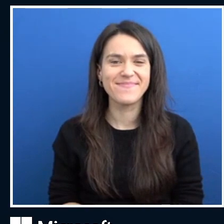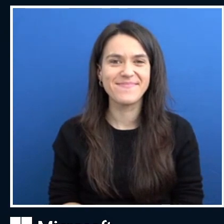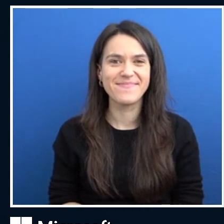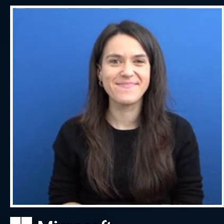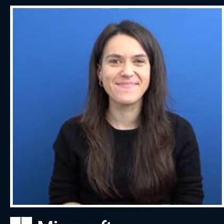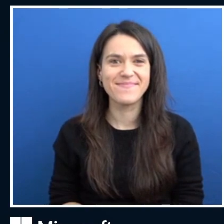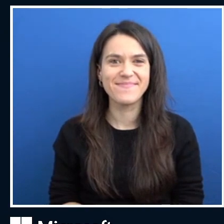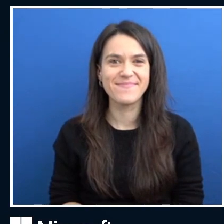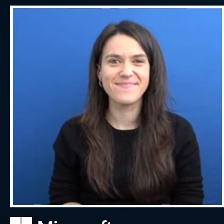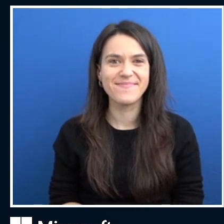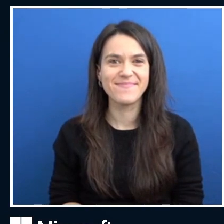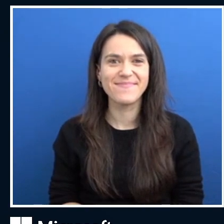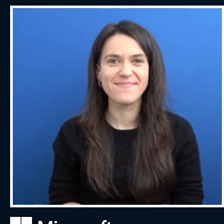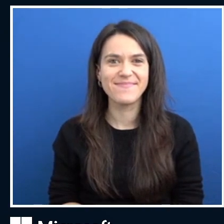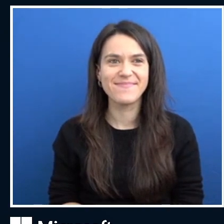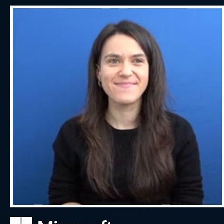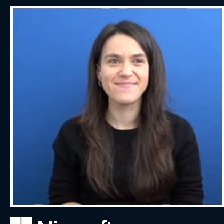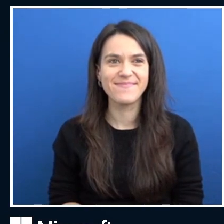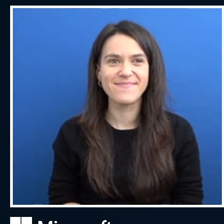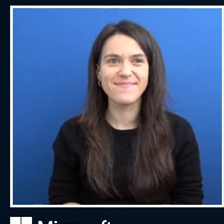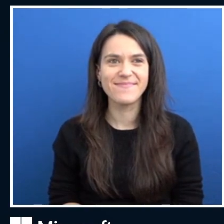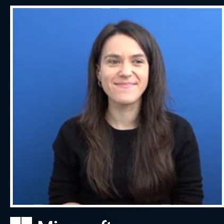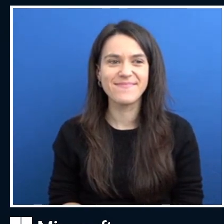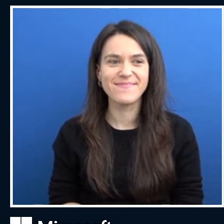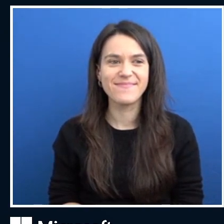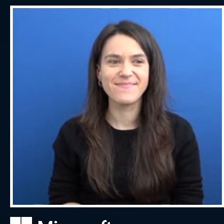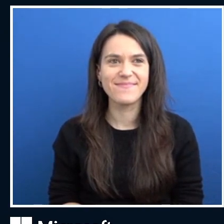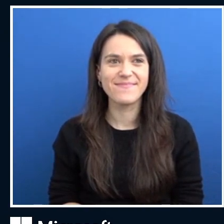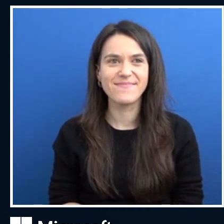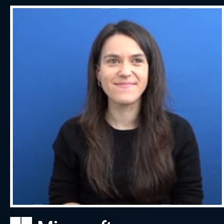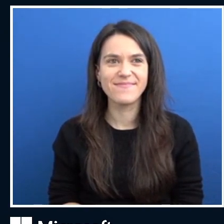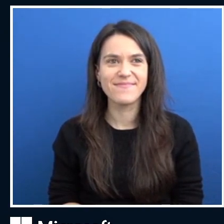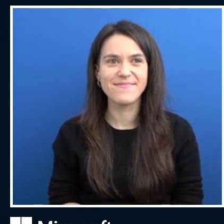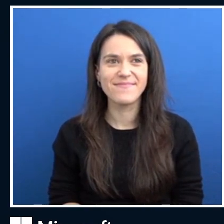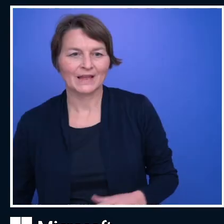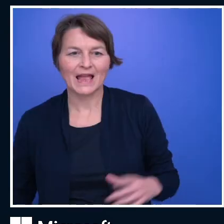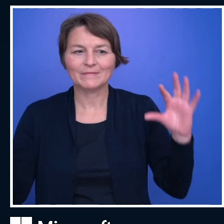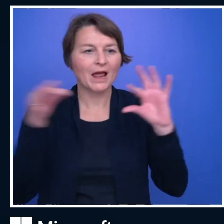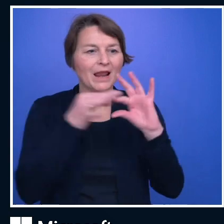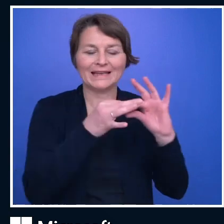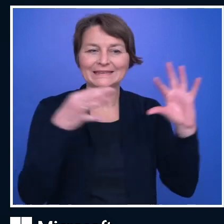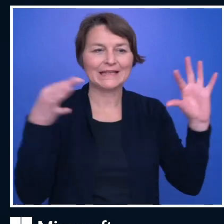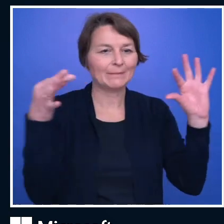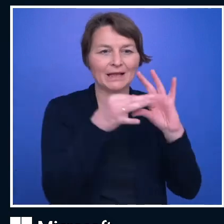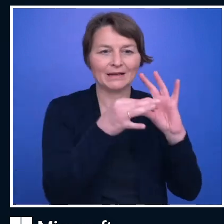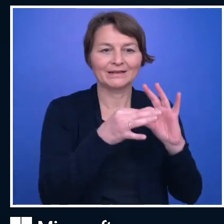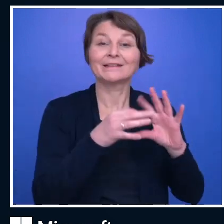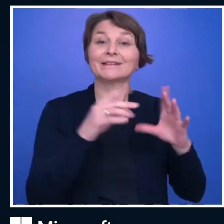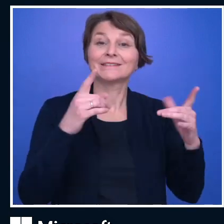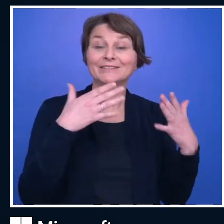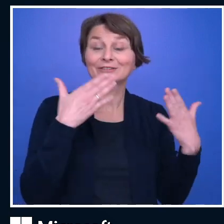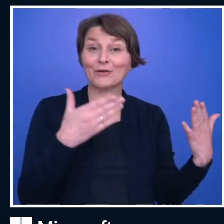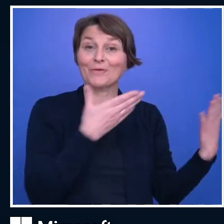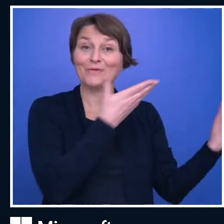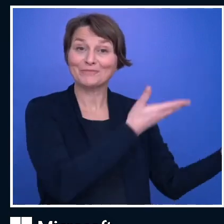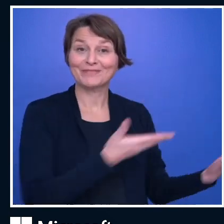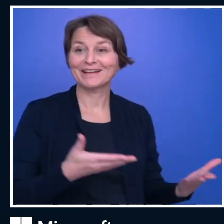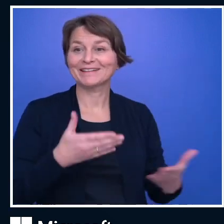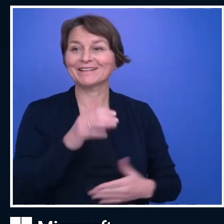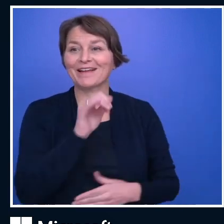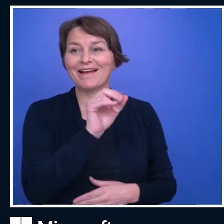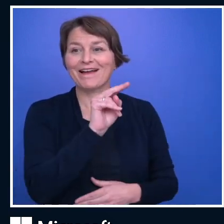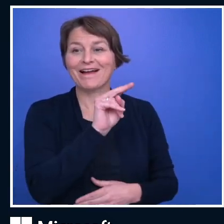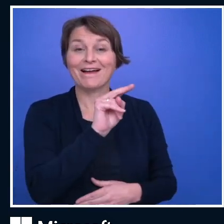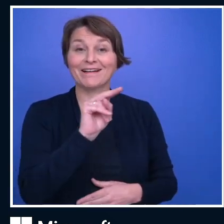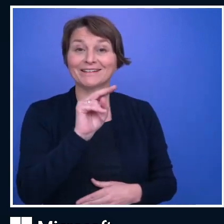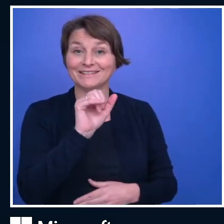Anya, thank you so much for joining us. Here we go. There we go. We can see you. It's an absolute pleasure to have you here. And Anya, you're going to be talking a